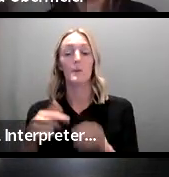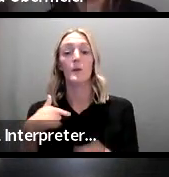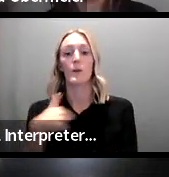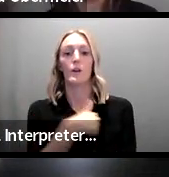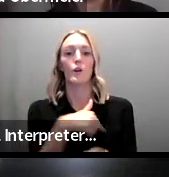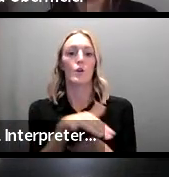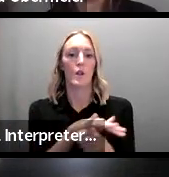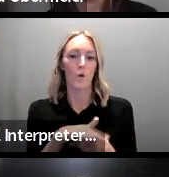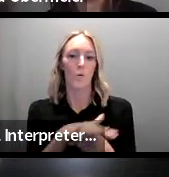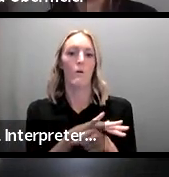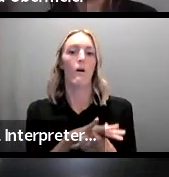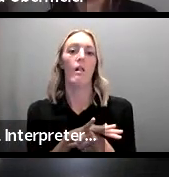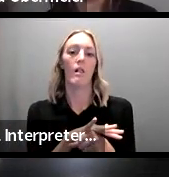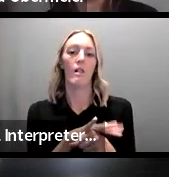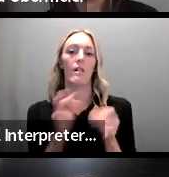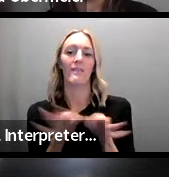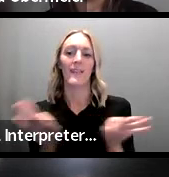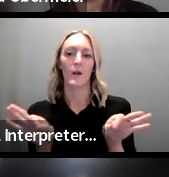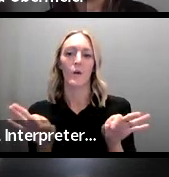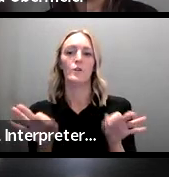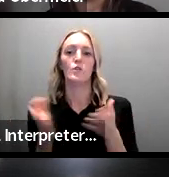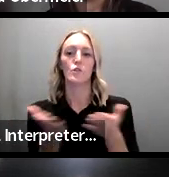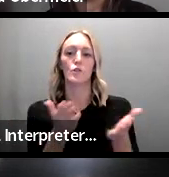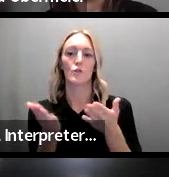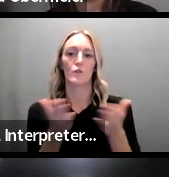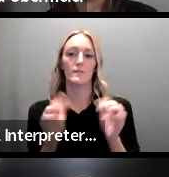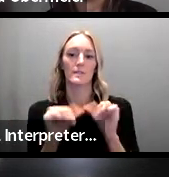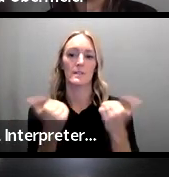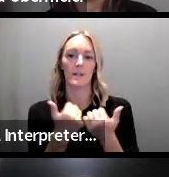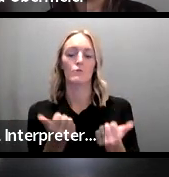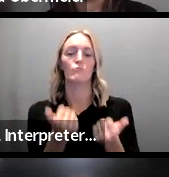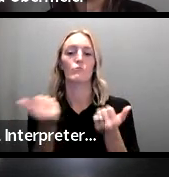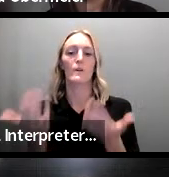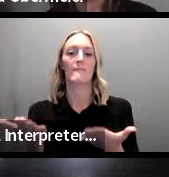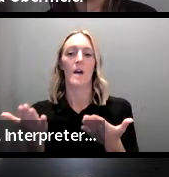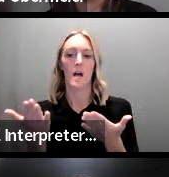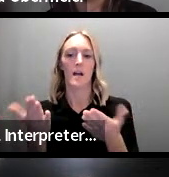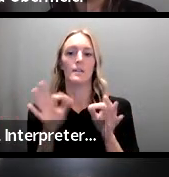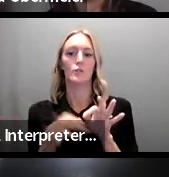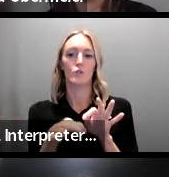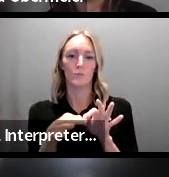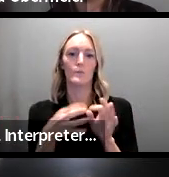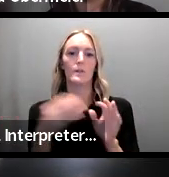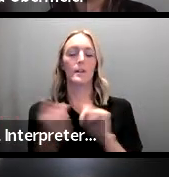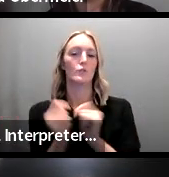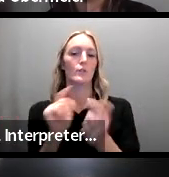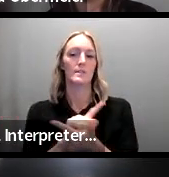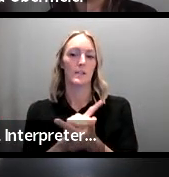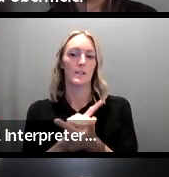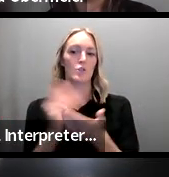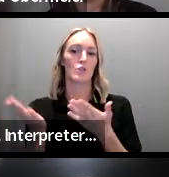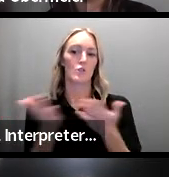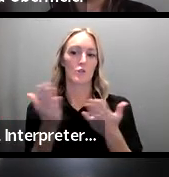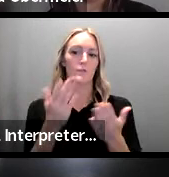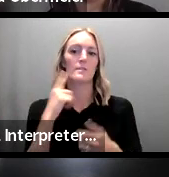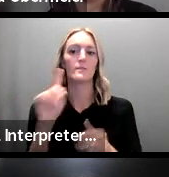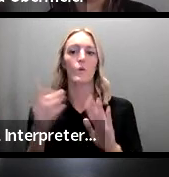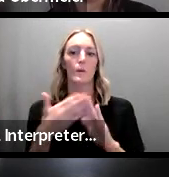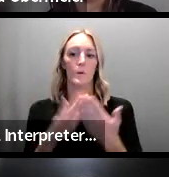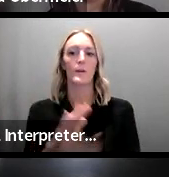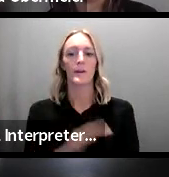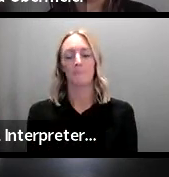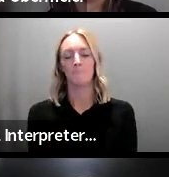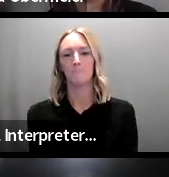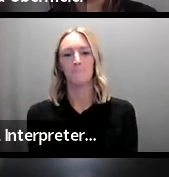language services agency that provides interpreting and translation services to the community.